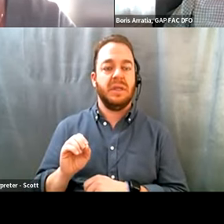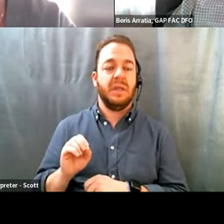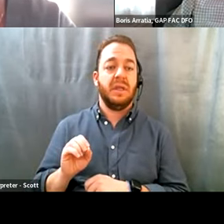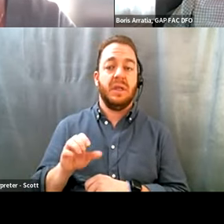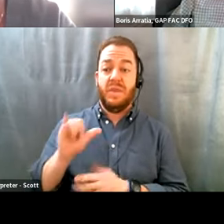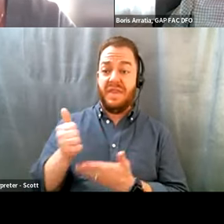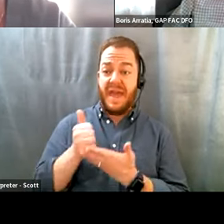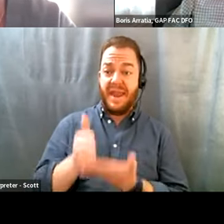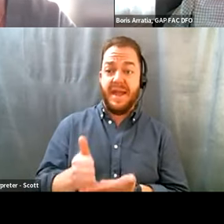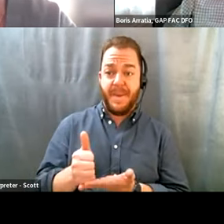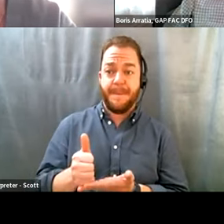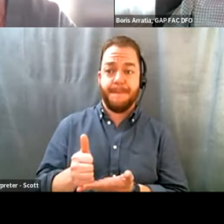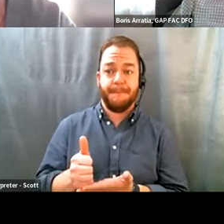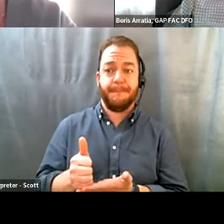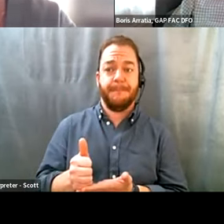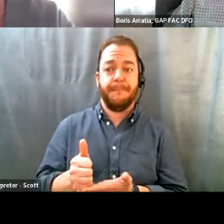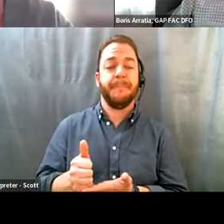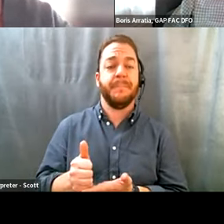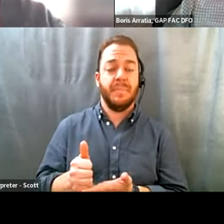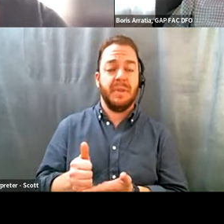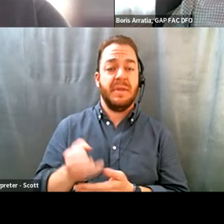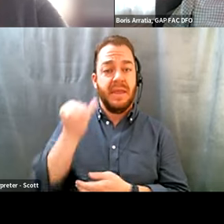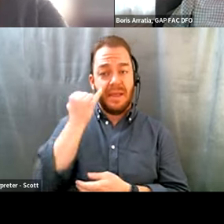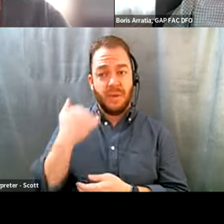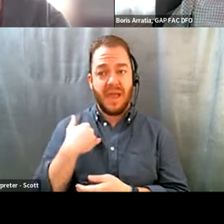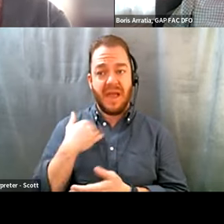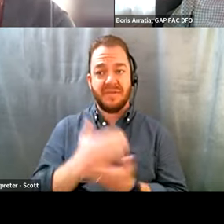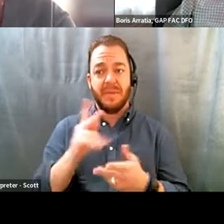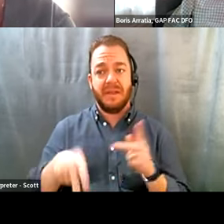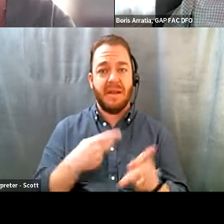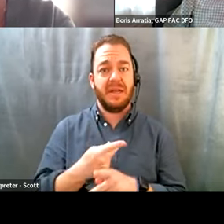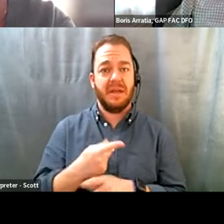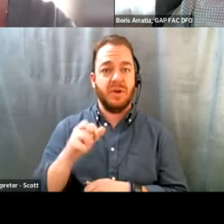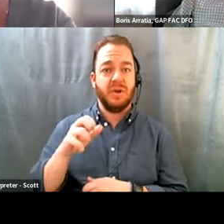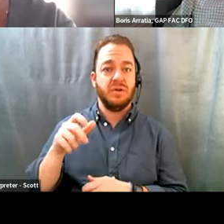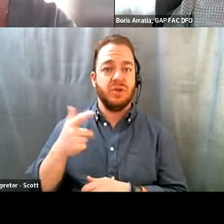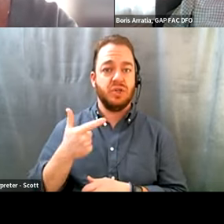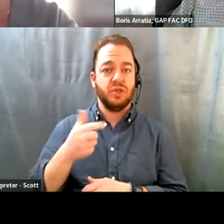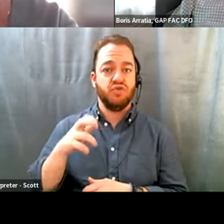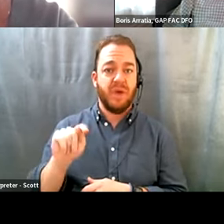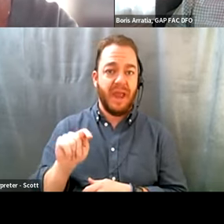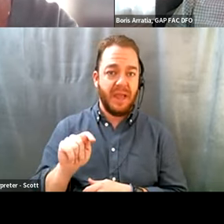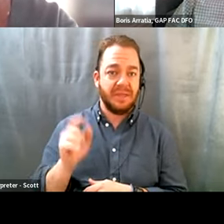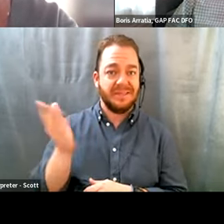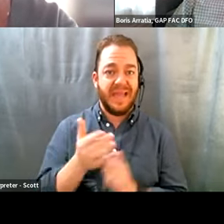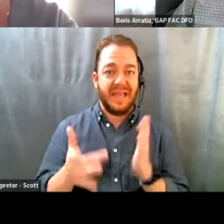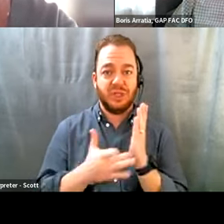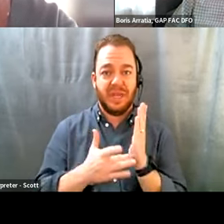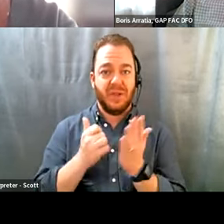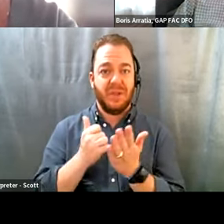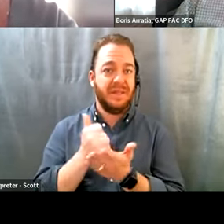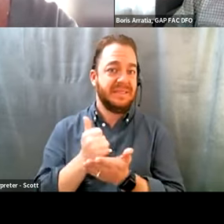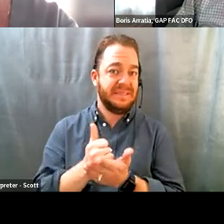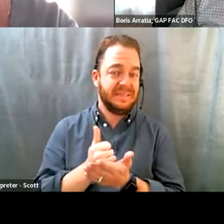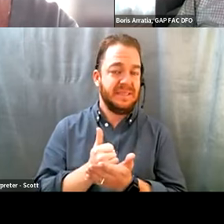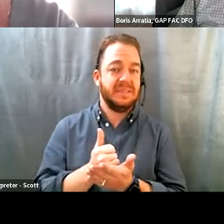Would it be helpful if there were some type of grant / technical assistance tied that